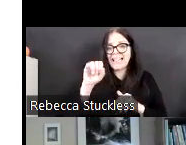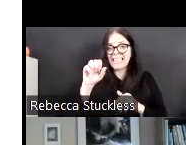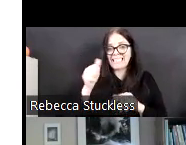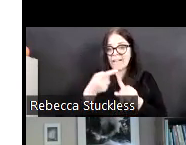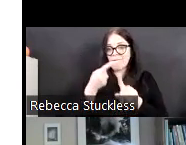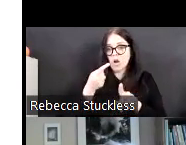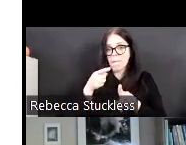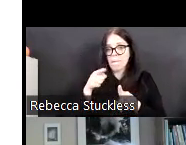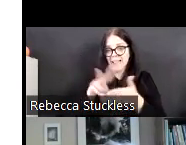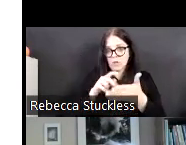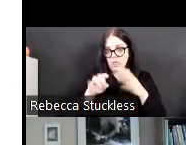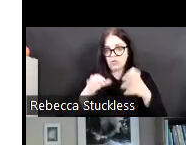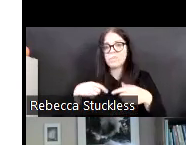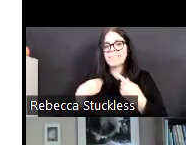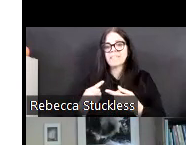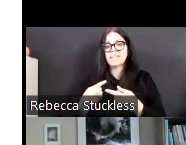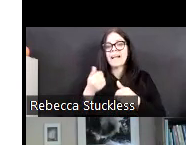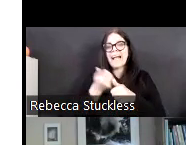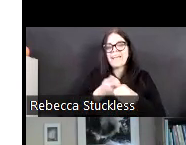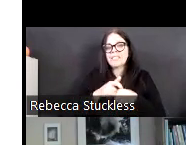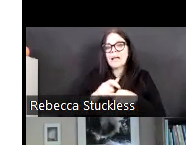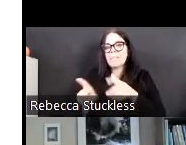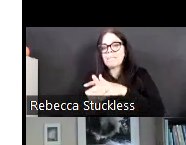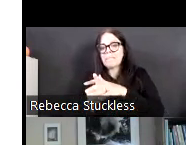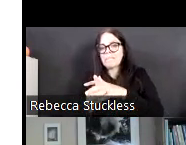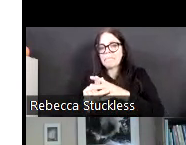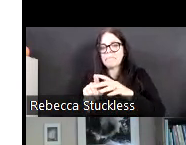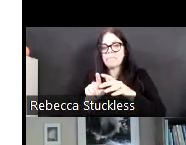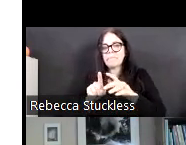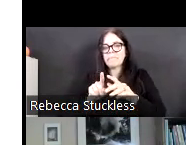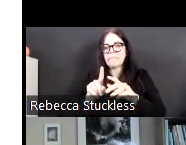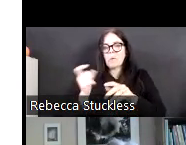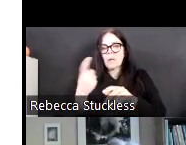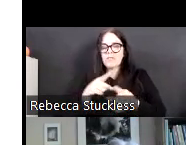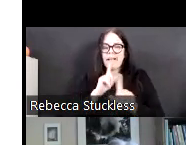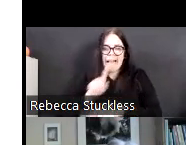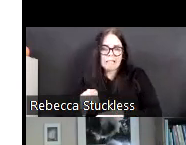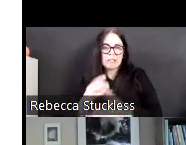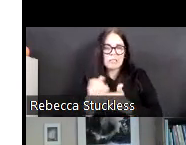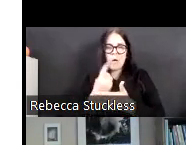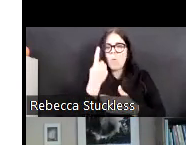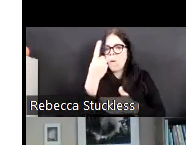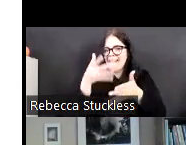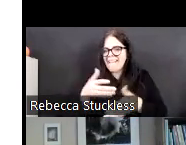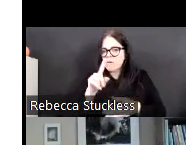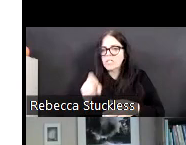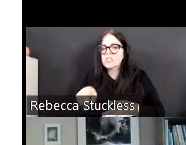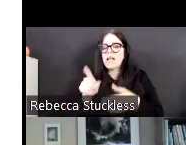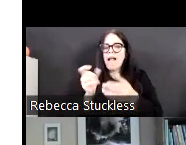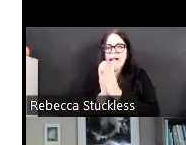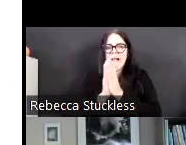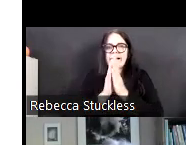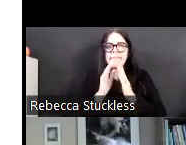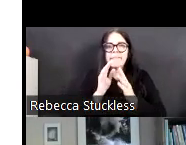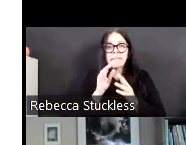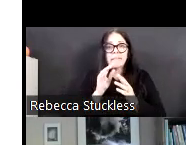been answering questions as they come up in the chat. The only one was about whether the levels that people were